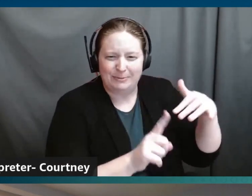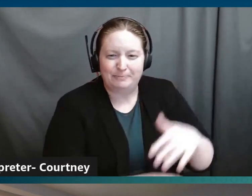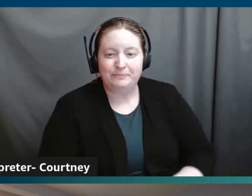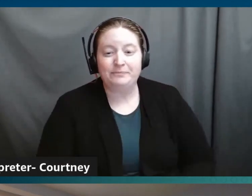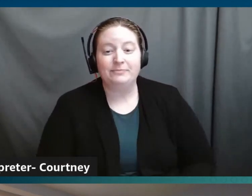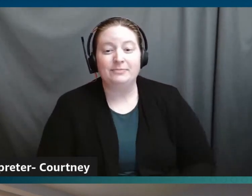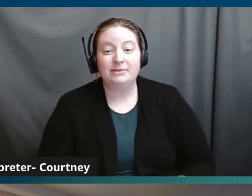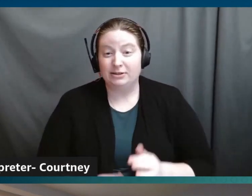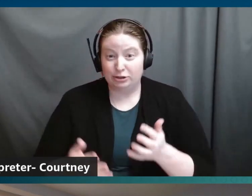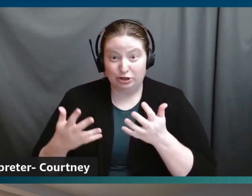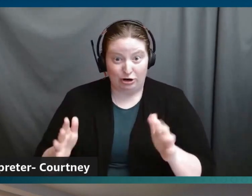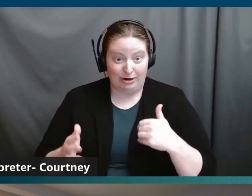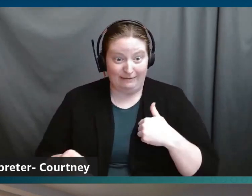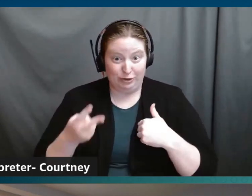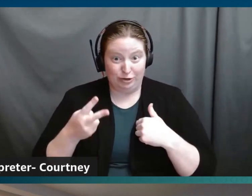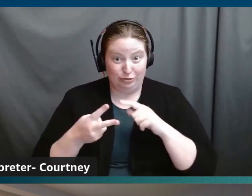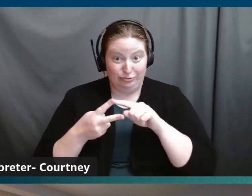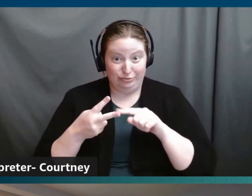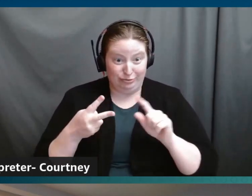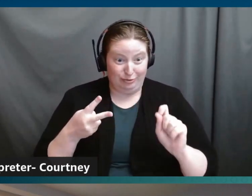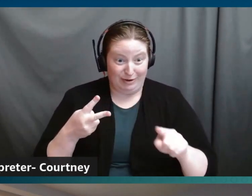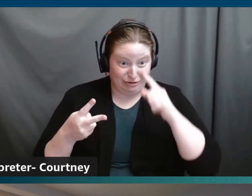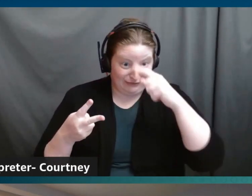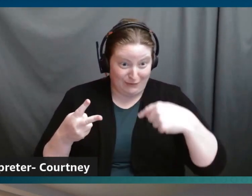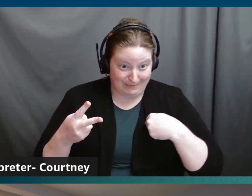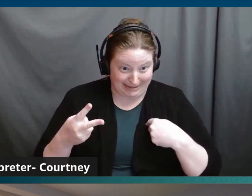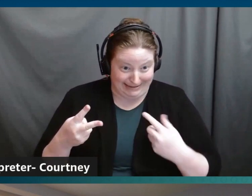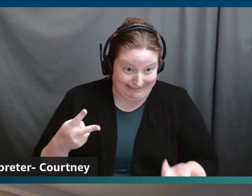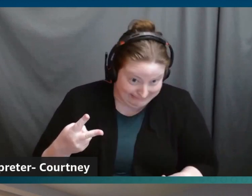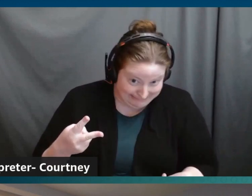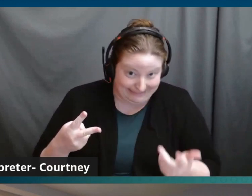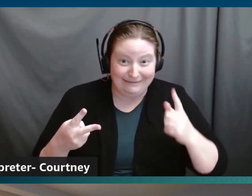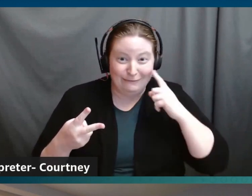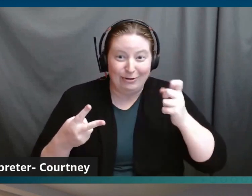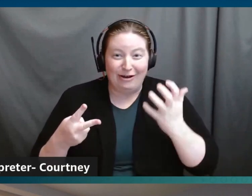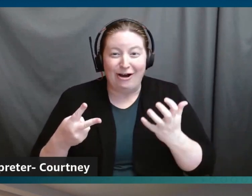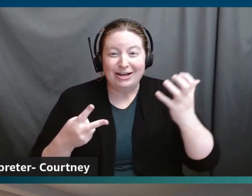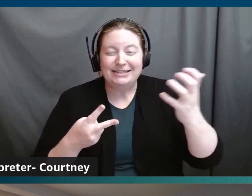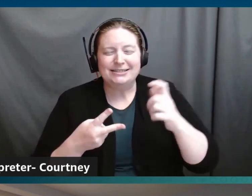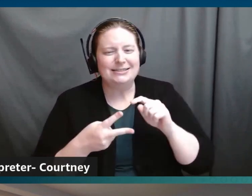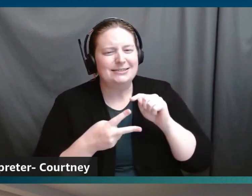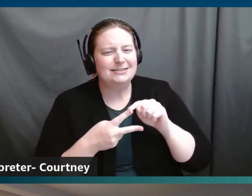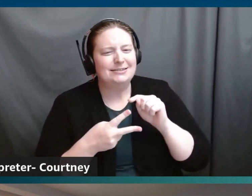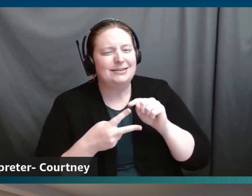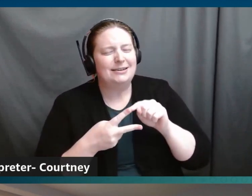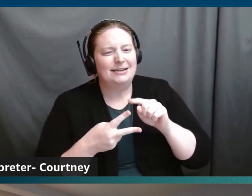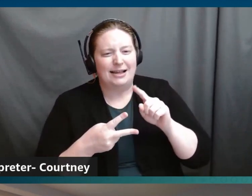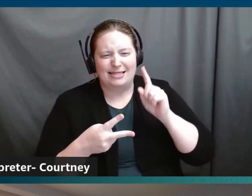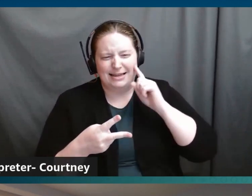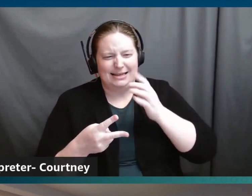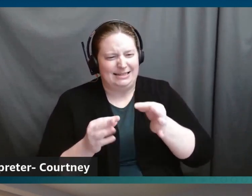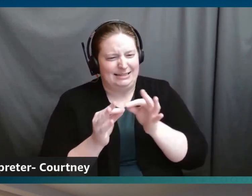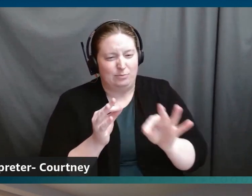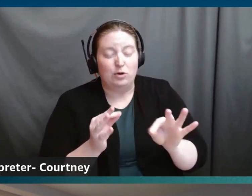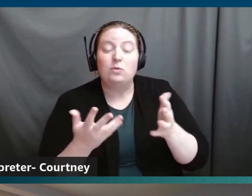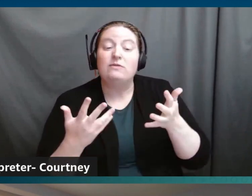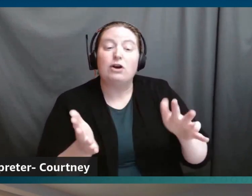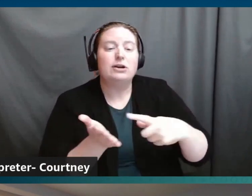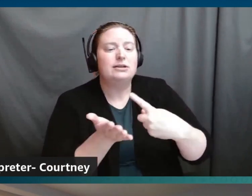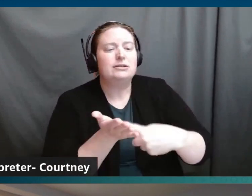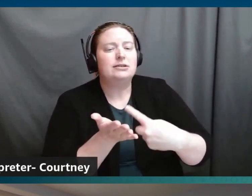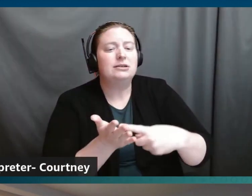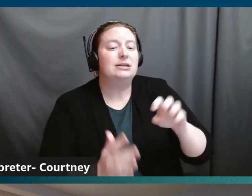two questions, for me at least, or at least for the audience. One I think is really simple. We have already discussed what